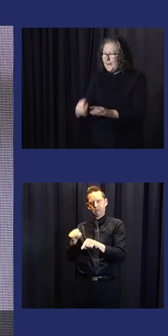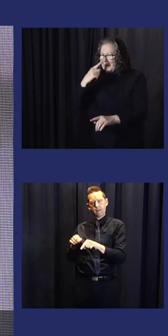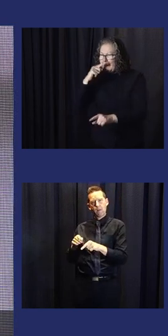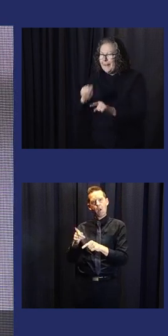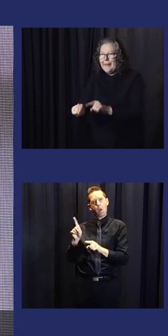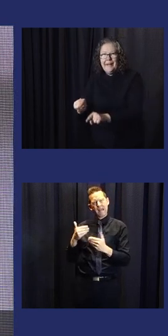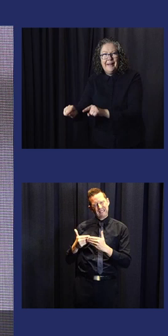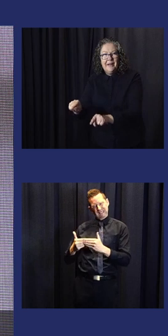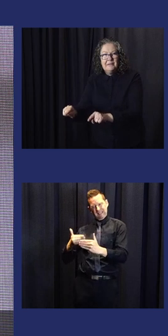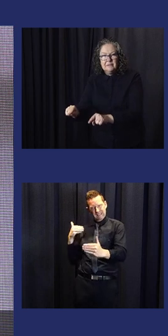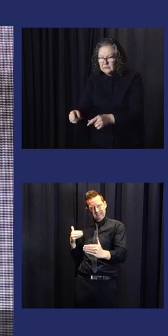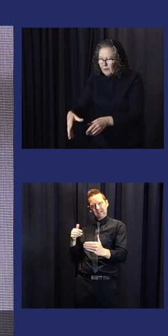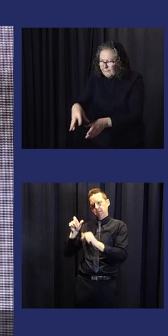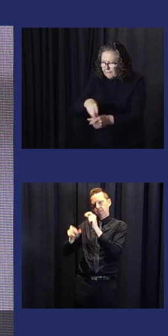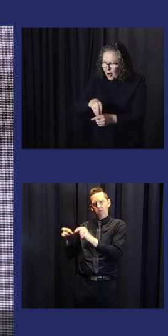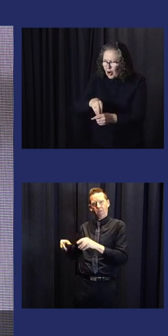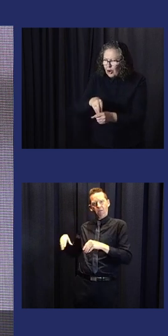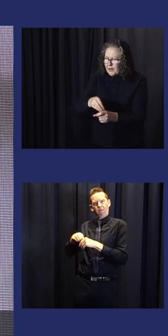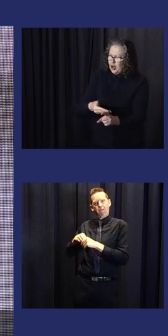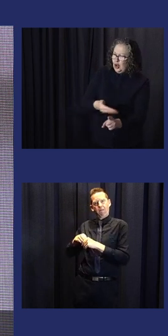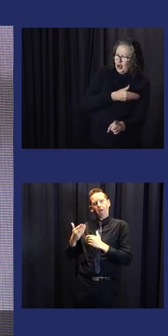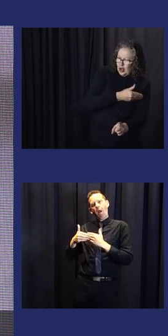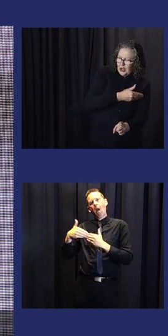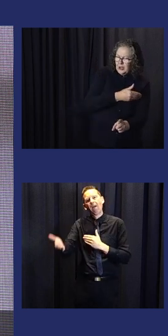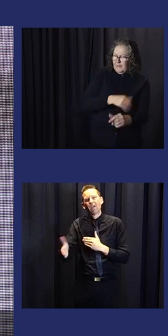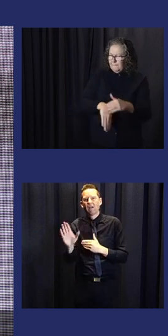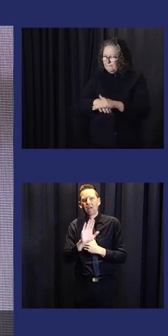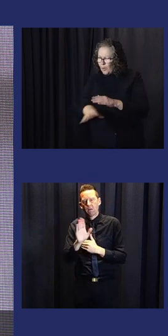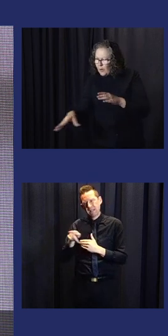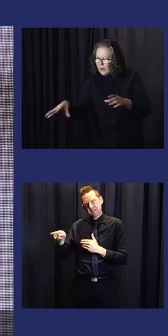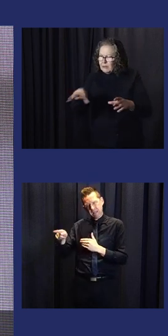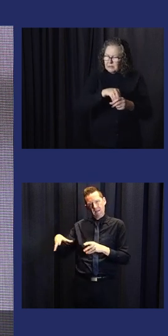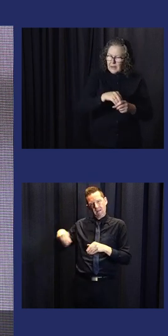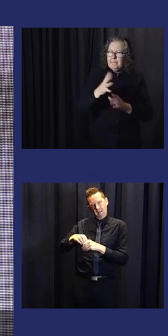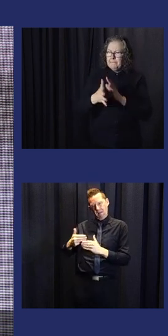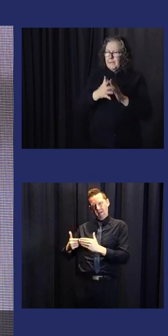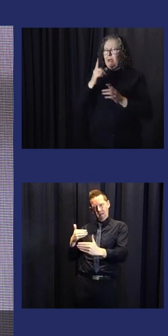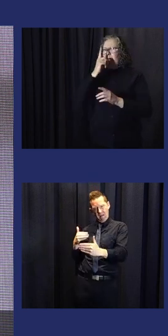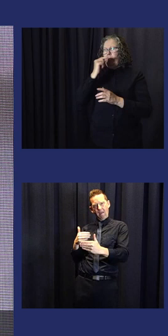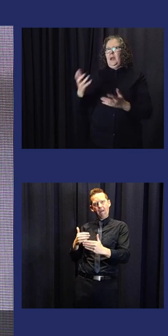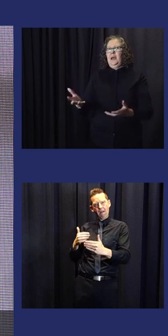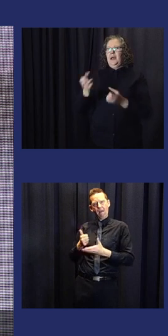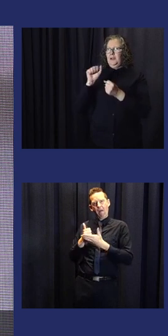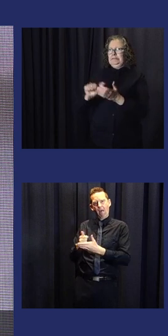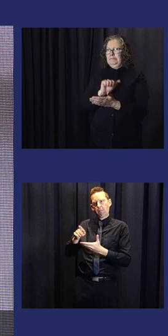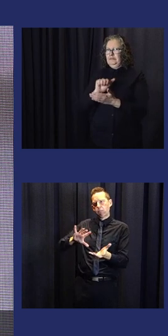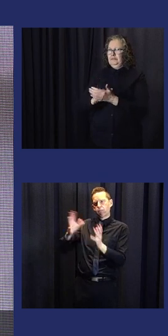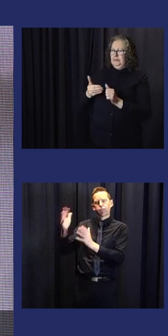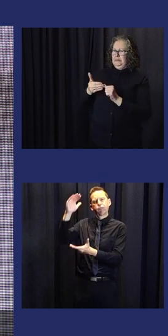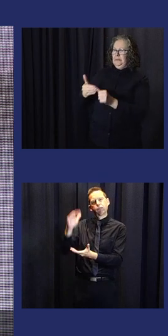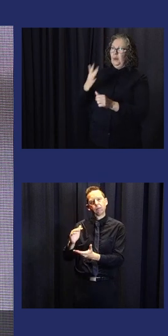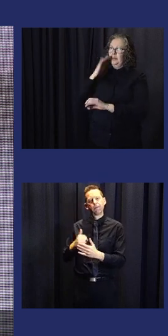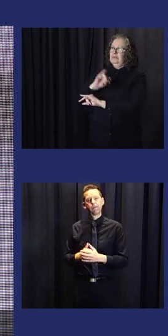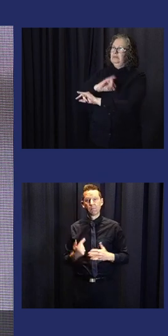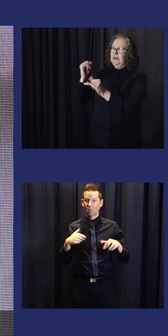early and consistently and involving them holistically is just absolutely critical to getting an appropriate disaster response. I really hope